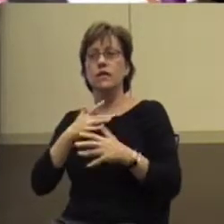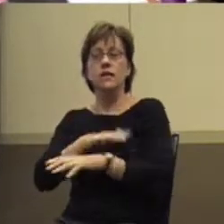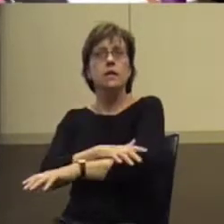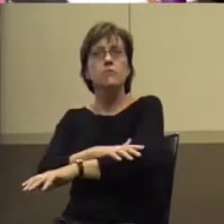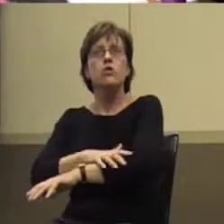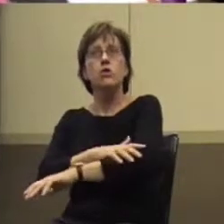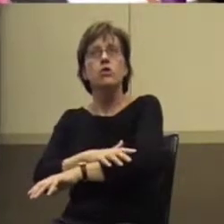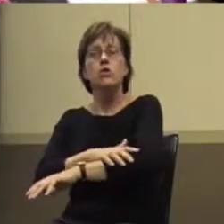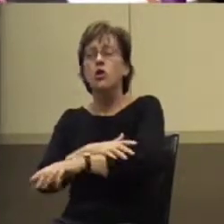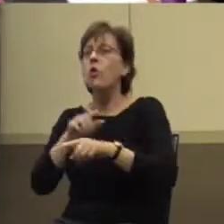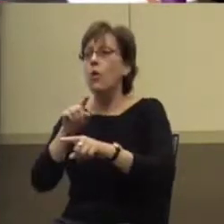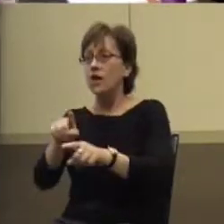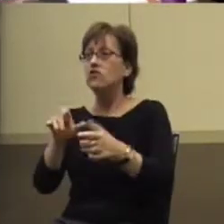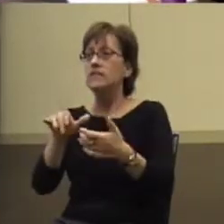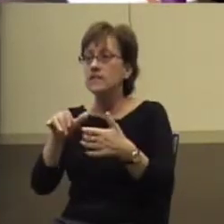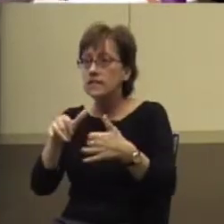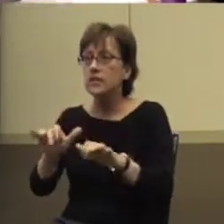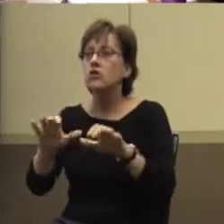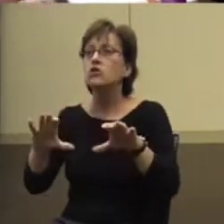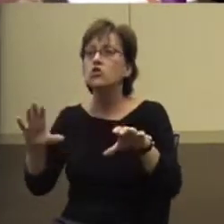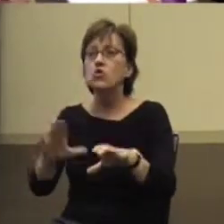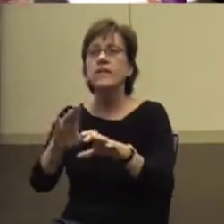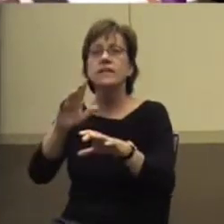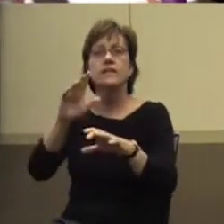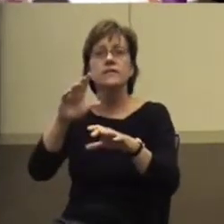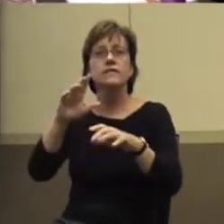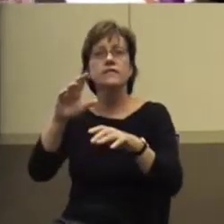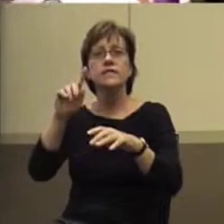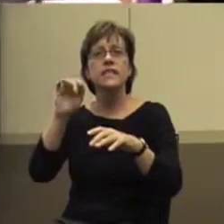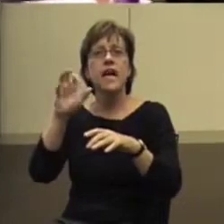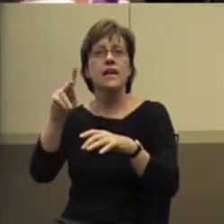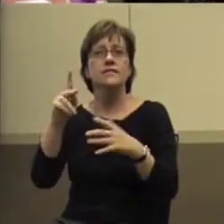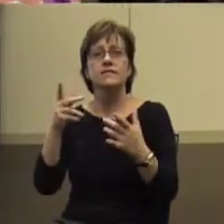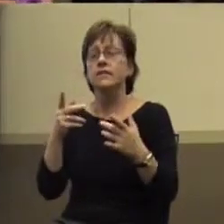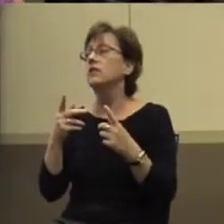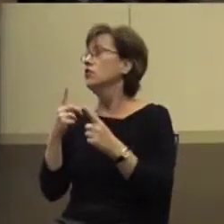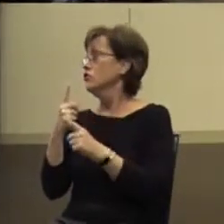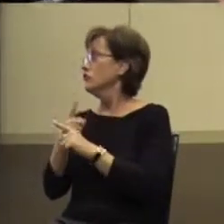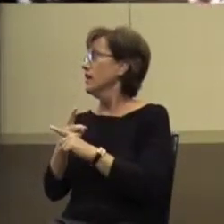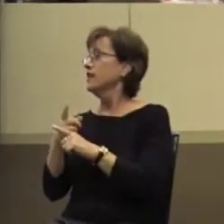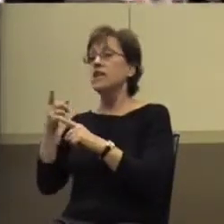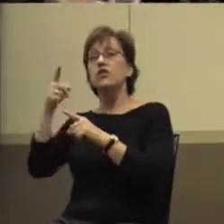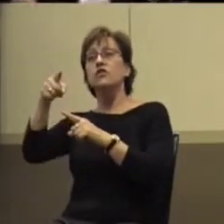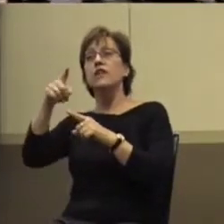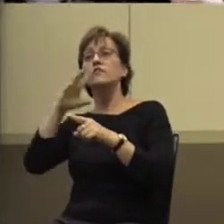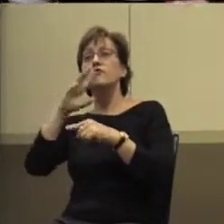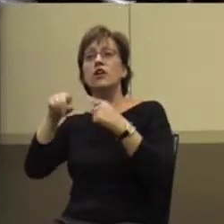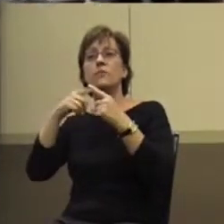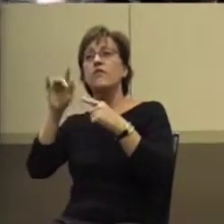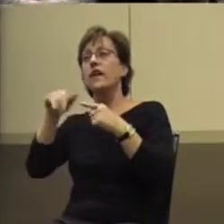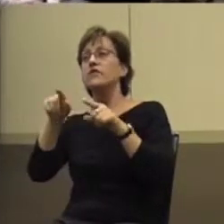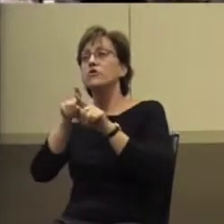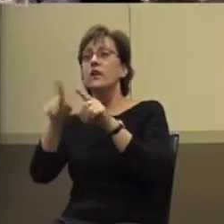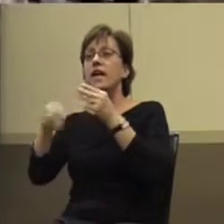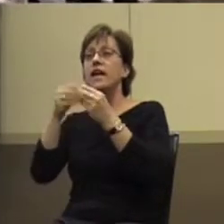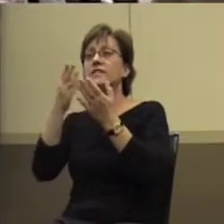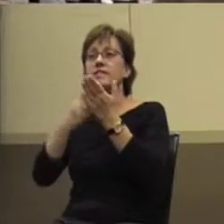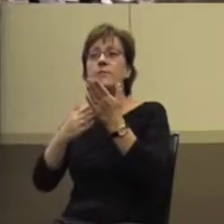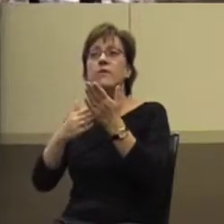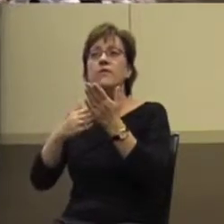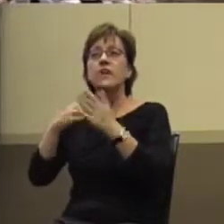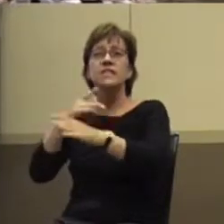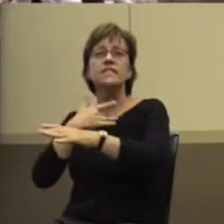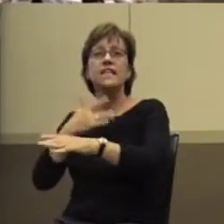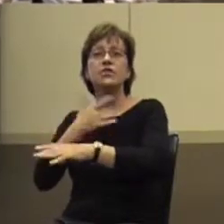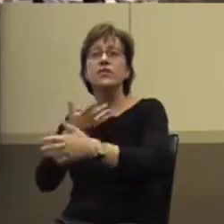she's actually still completing her activity. That's good, and that's a little similar to what you guys were talking a little bit too. Maybe add some of those sensory things